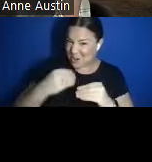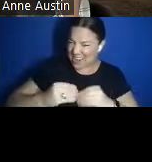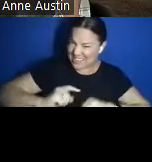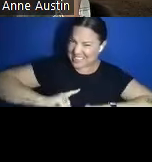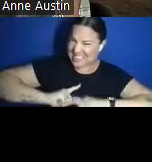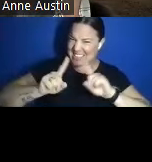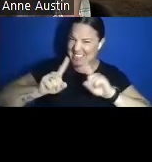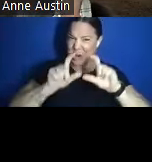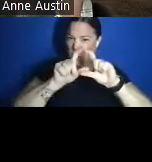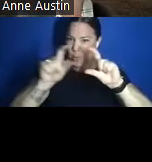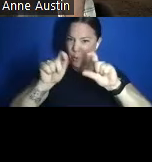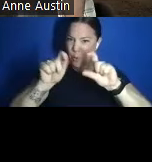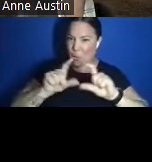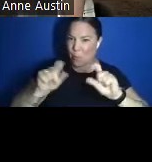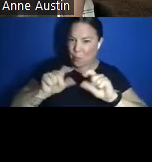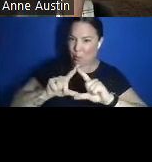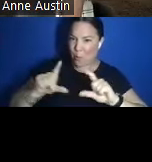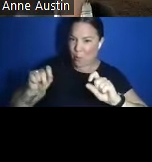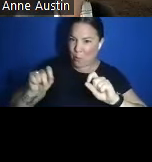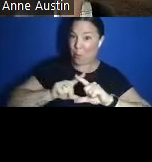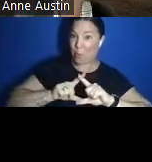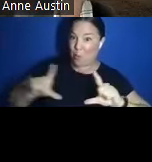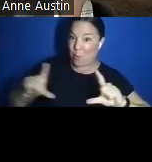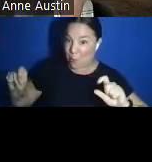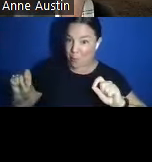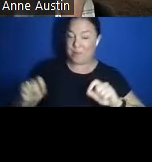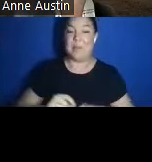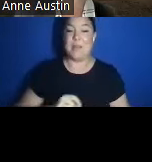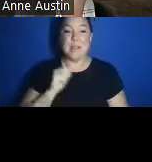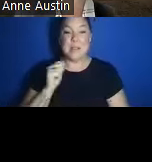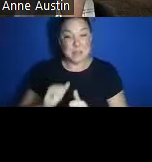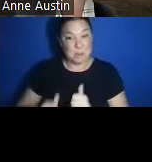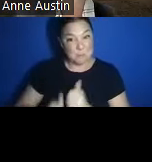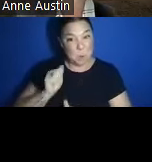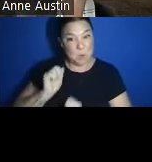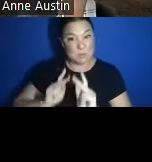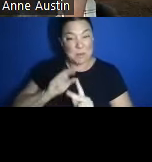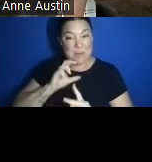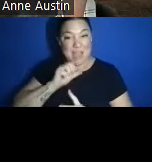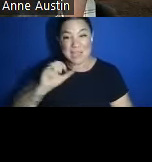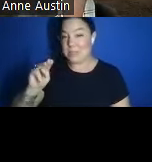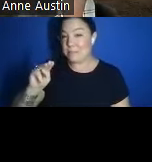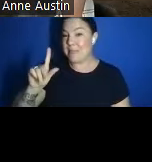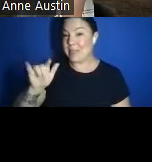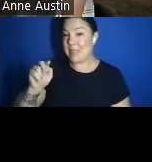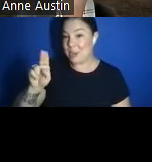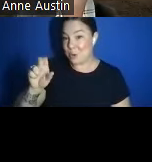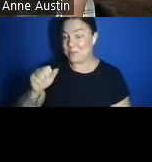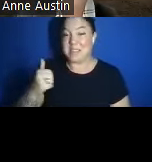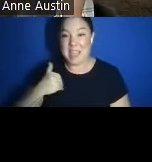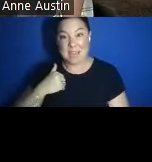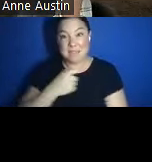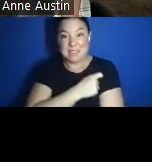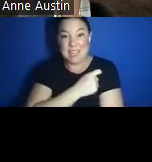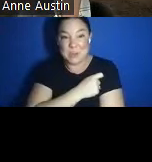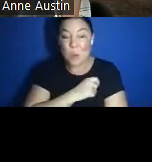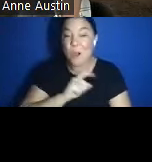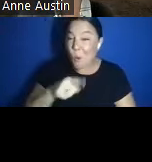tattooing. At that time, almost the majority of millennials have tattoos, while only 10% of the silent generation